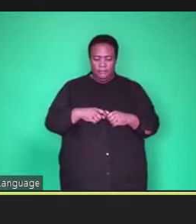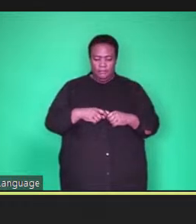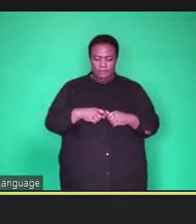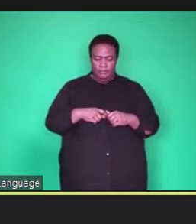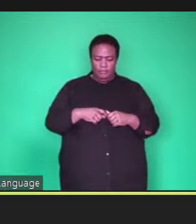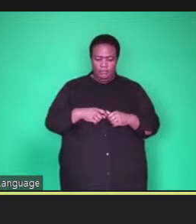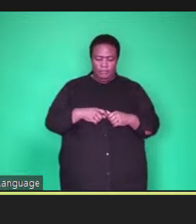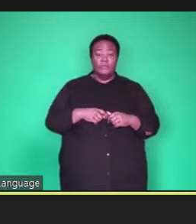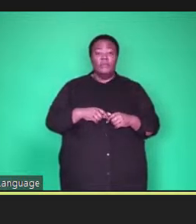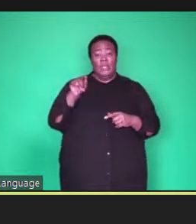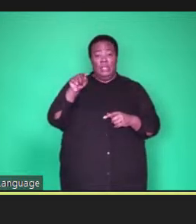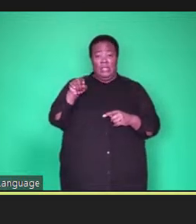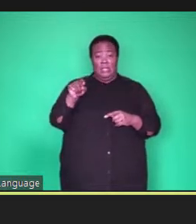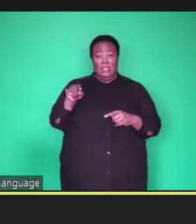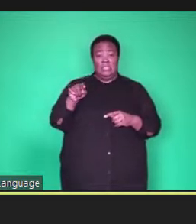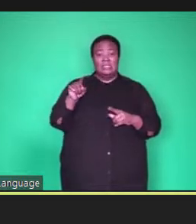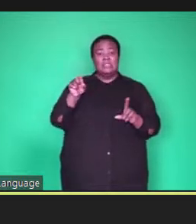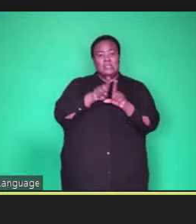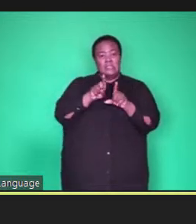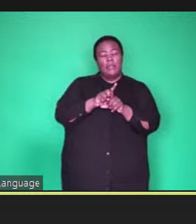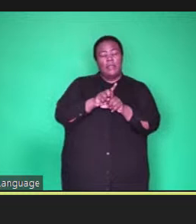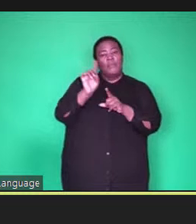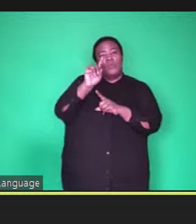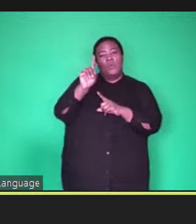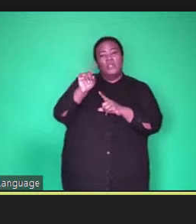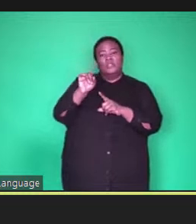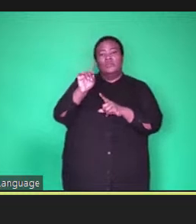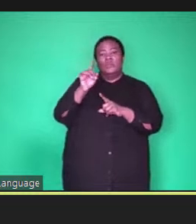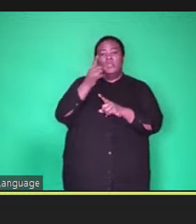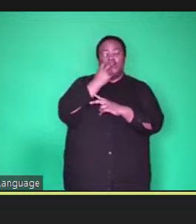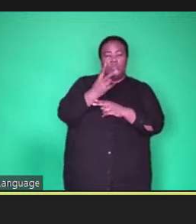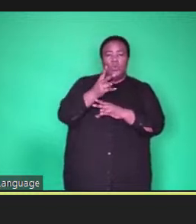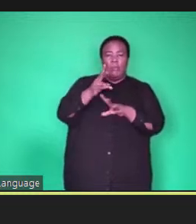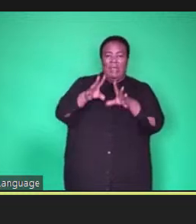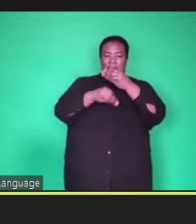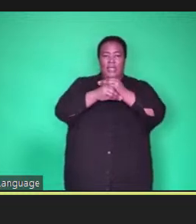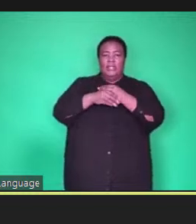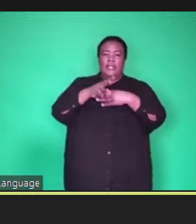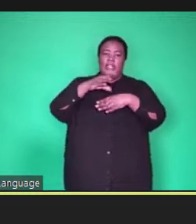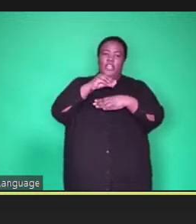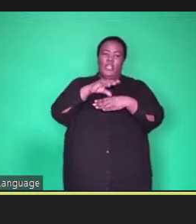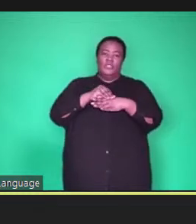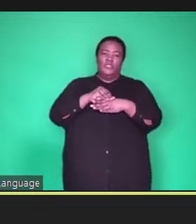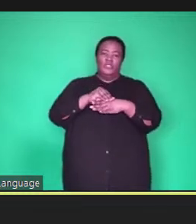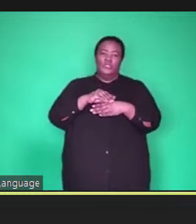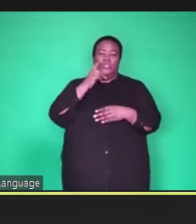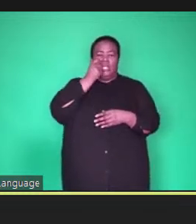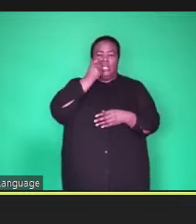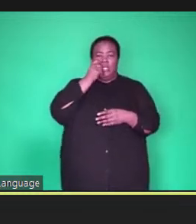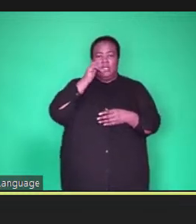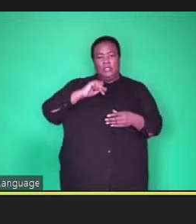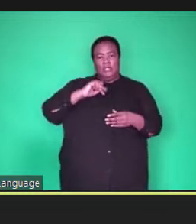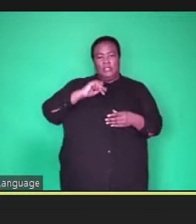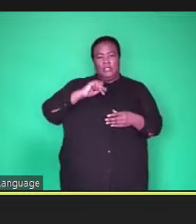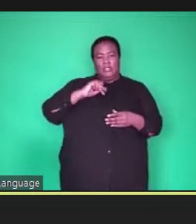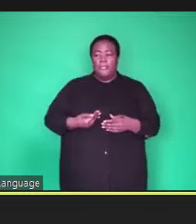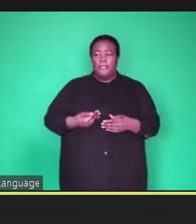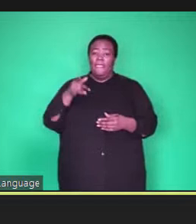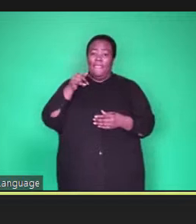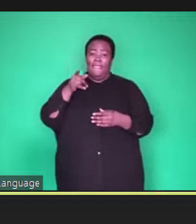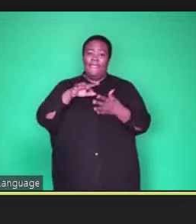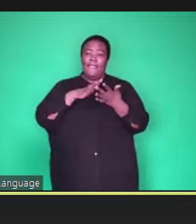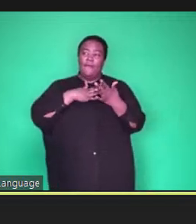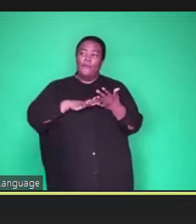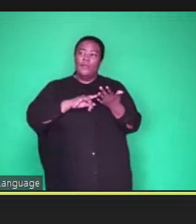this is very similar to what we've just saw, but by adding age and sex on it. Here, I want to show that